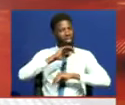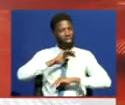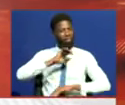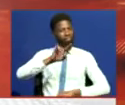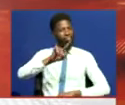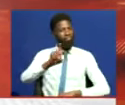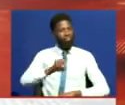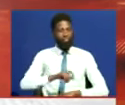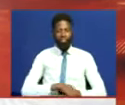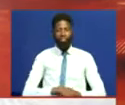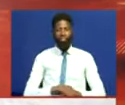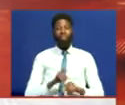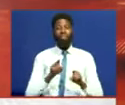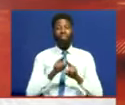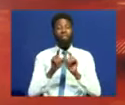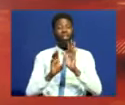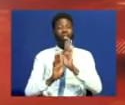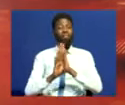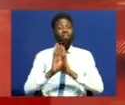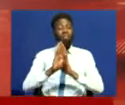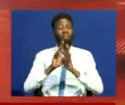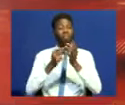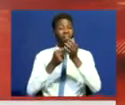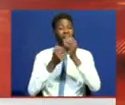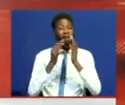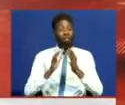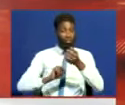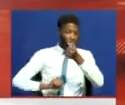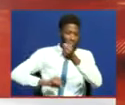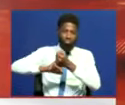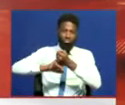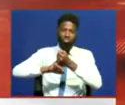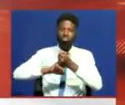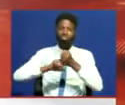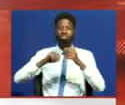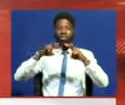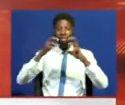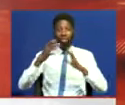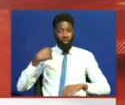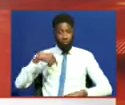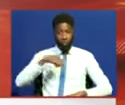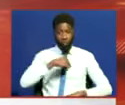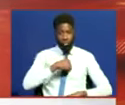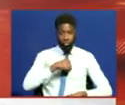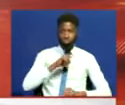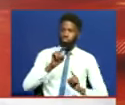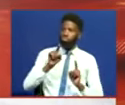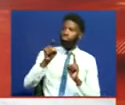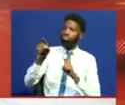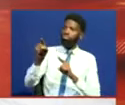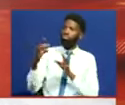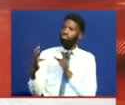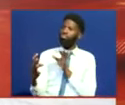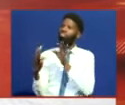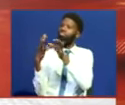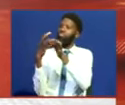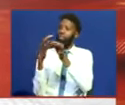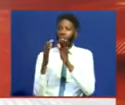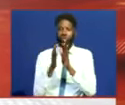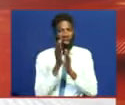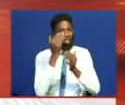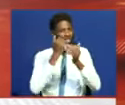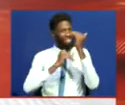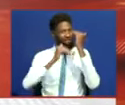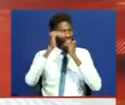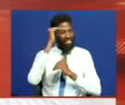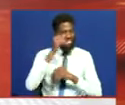are supporting research, have we gone to these institutions so that the academia is roped in? I know